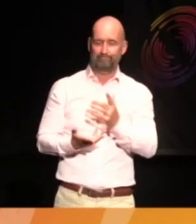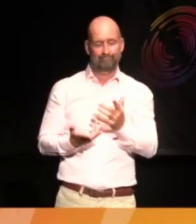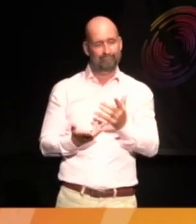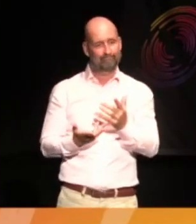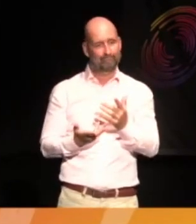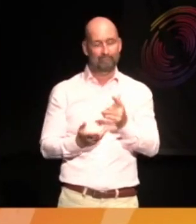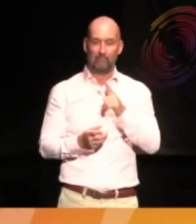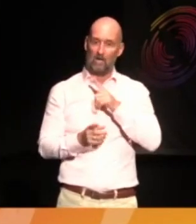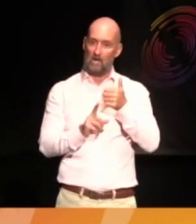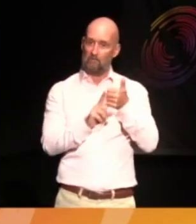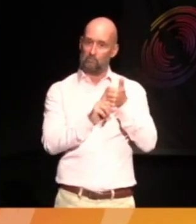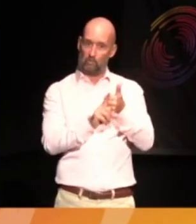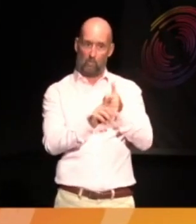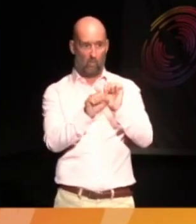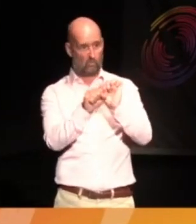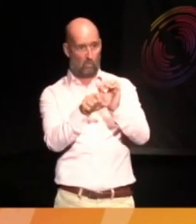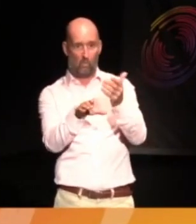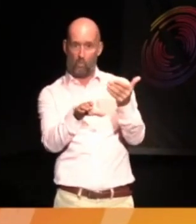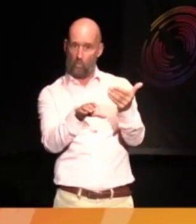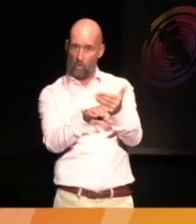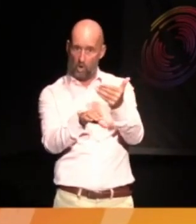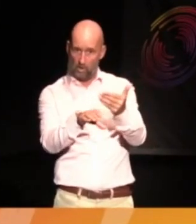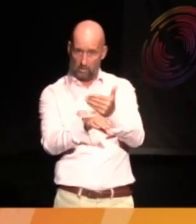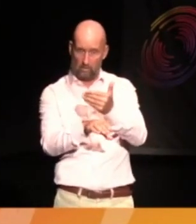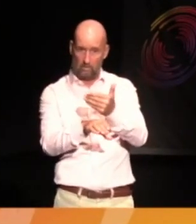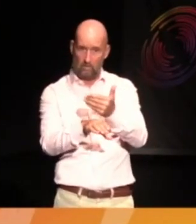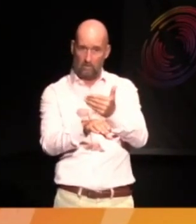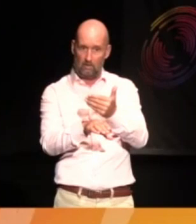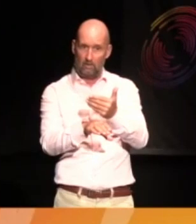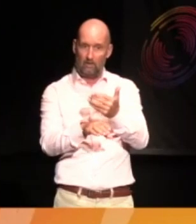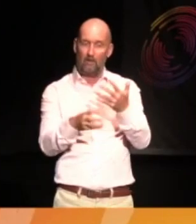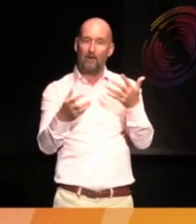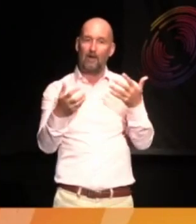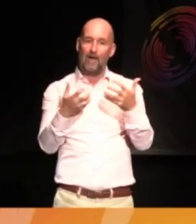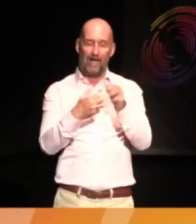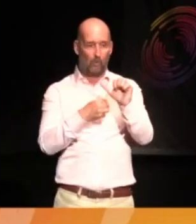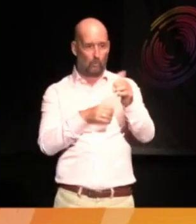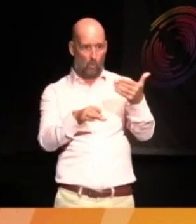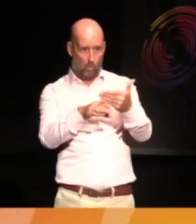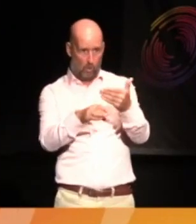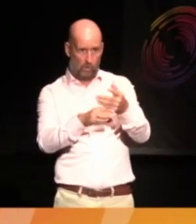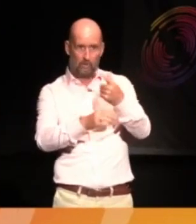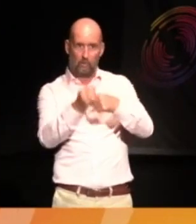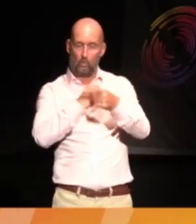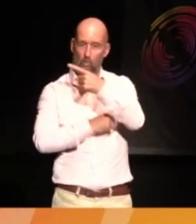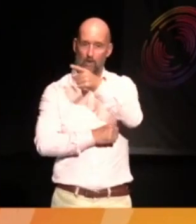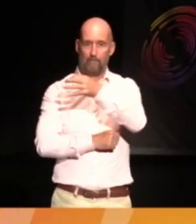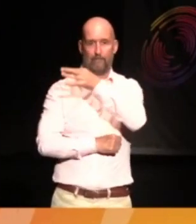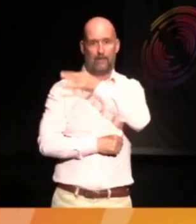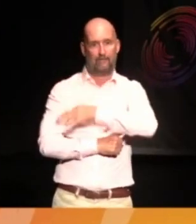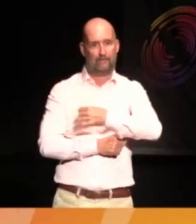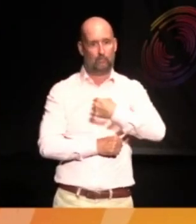in support of the work that you do and someone who would benefit from the work that you do as a disabled person myself,